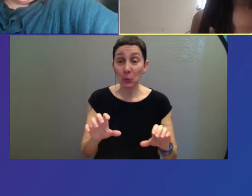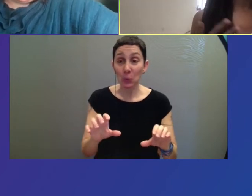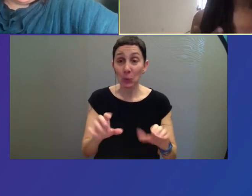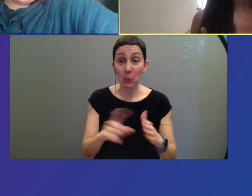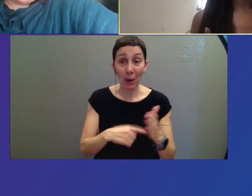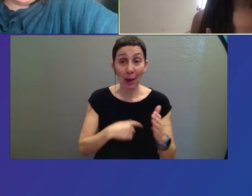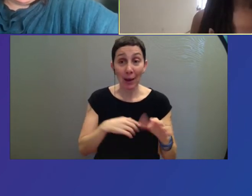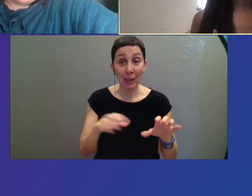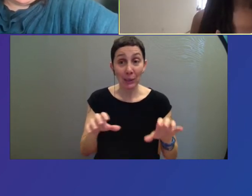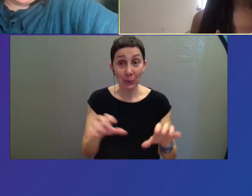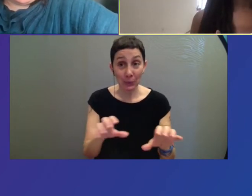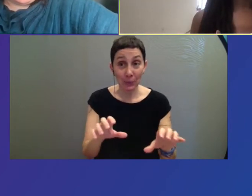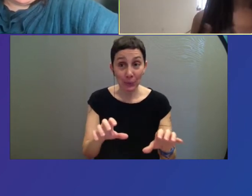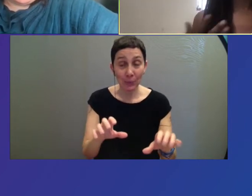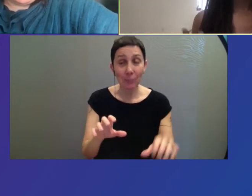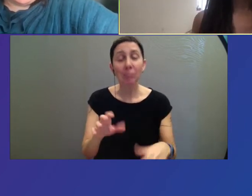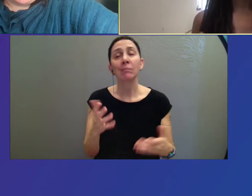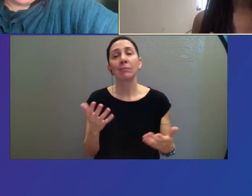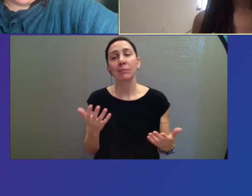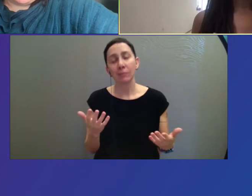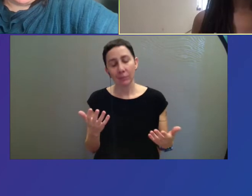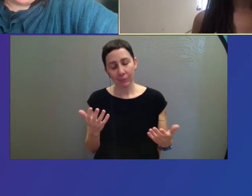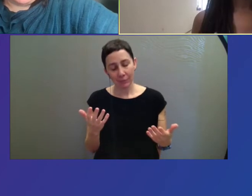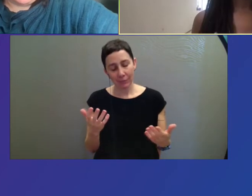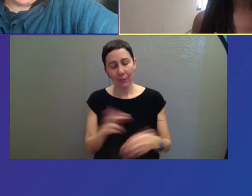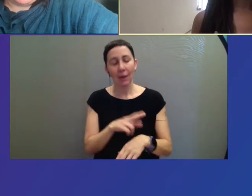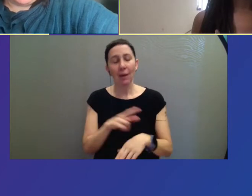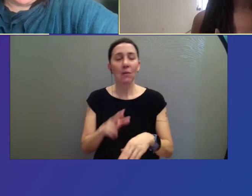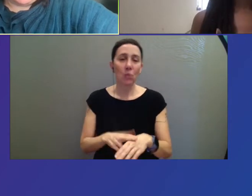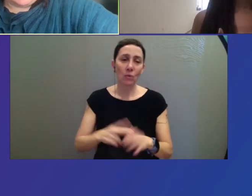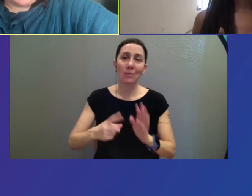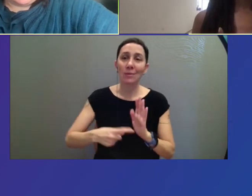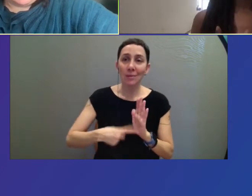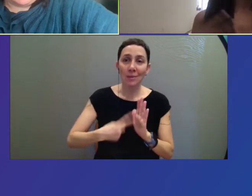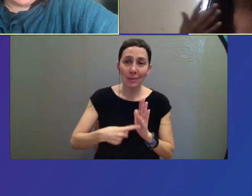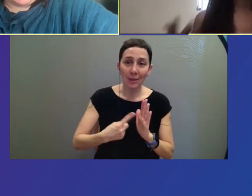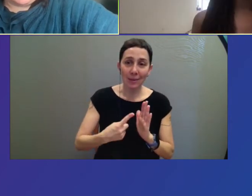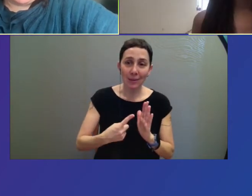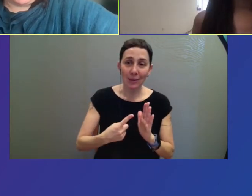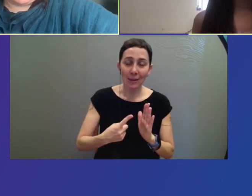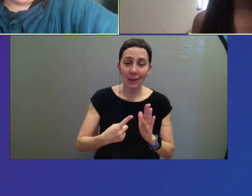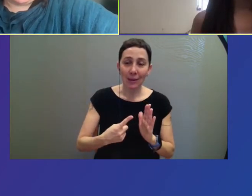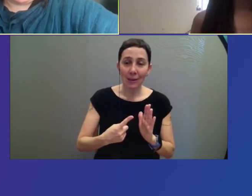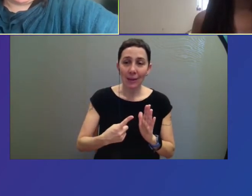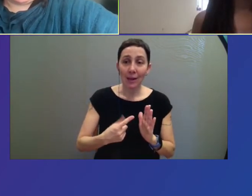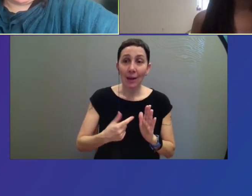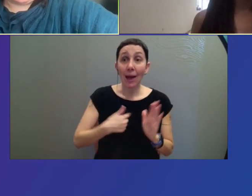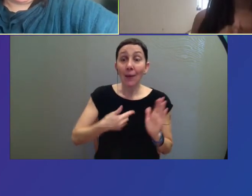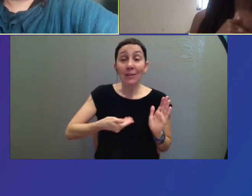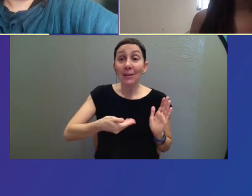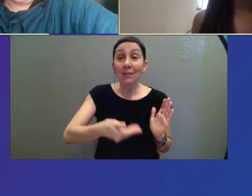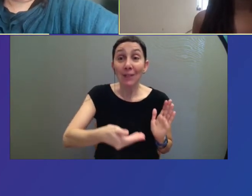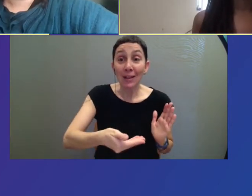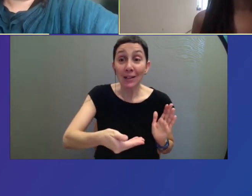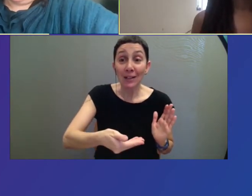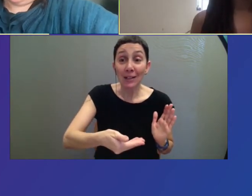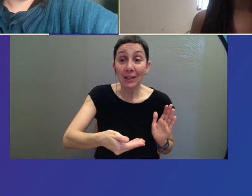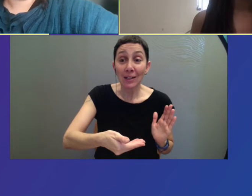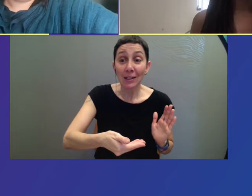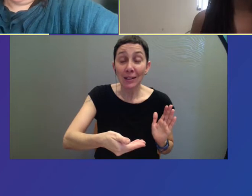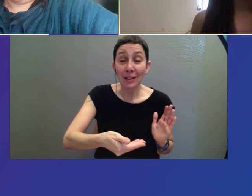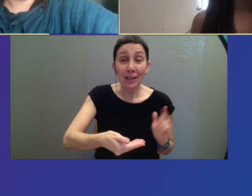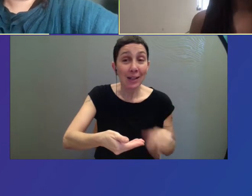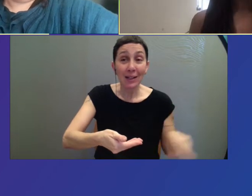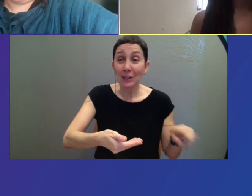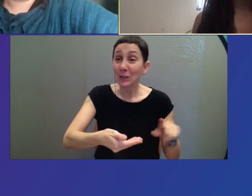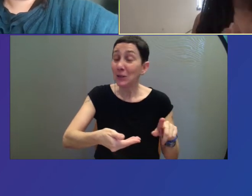mean that there haven't been times when I, had invitations to do things and there were zero accommodations